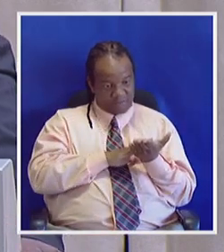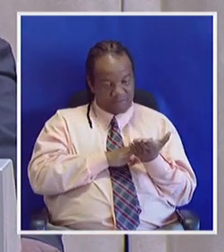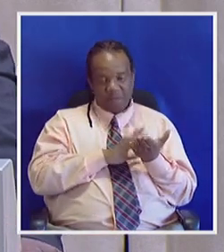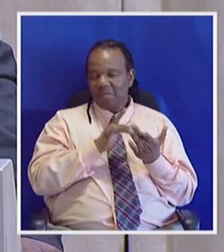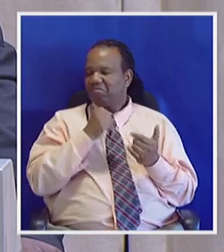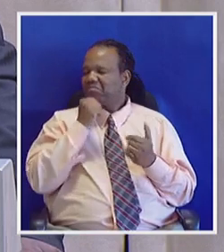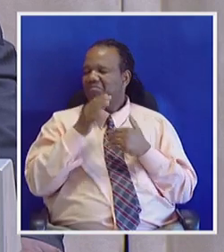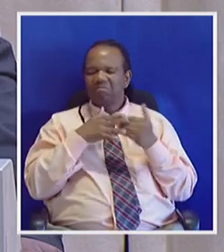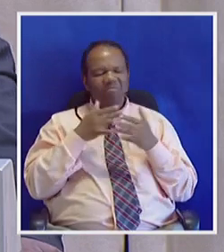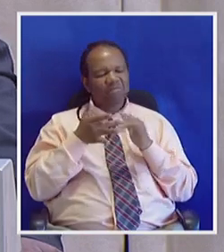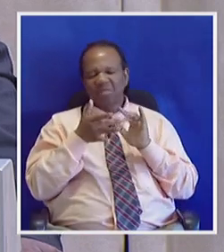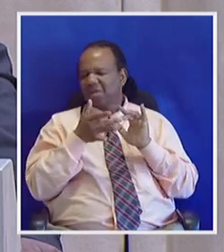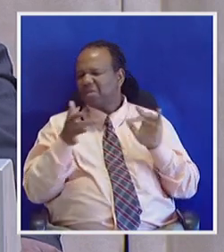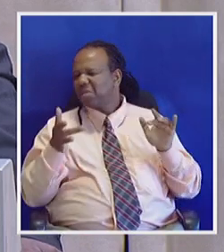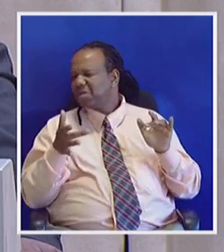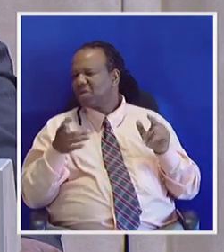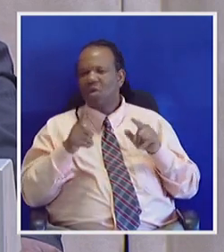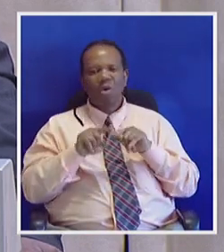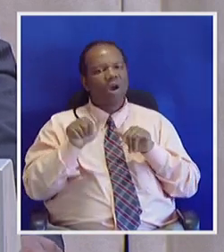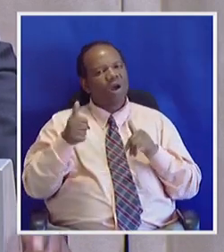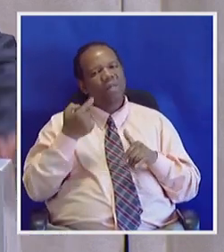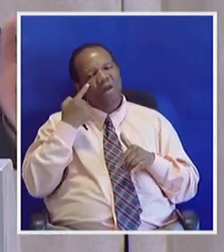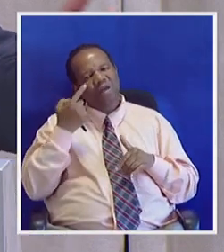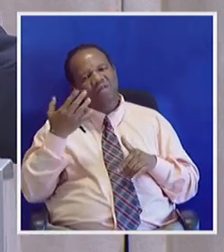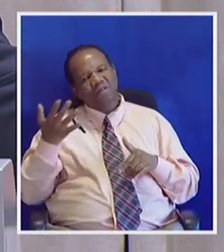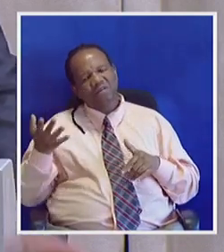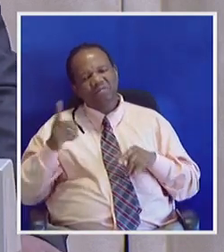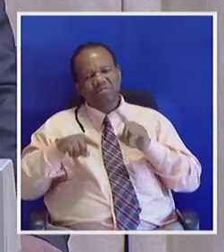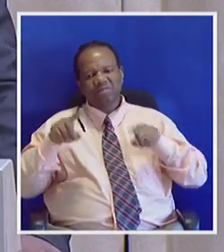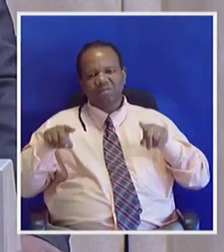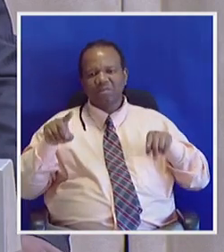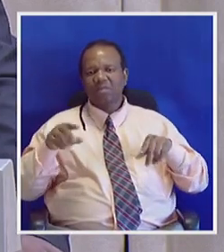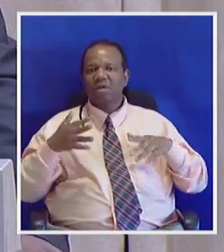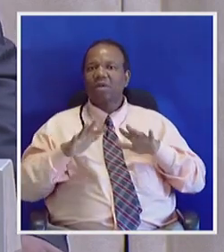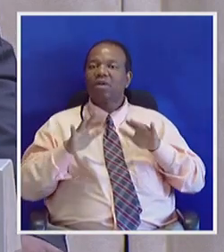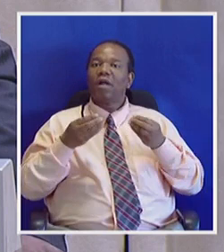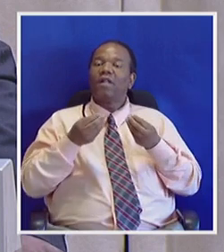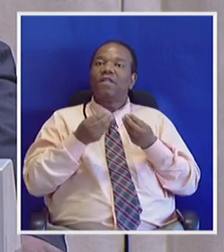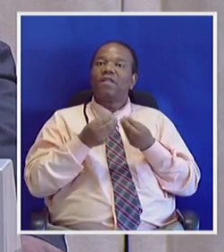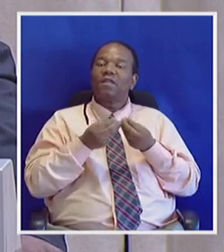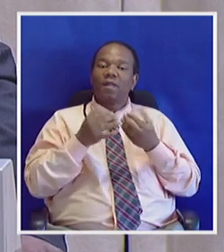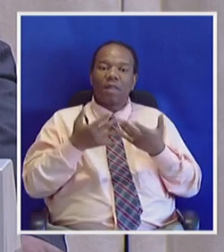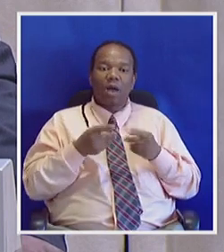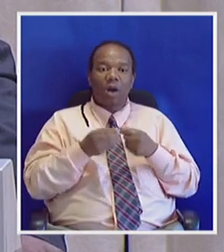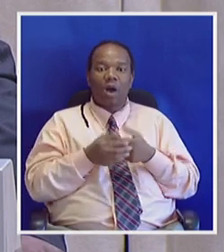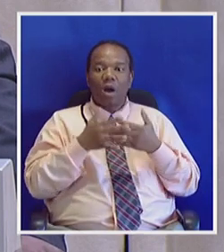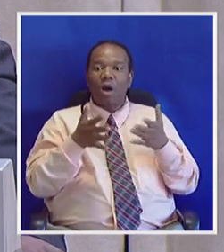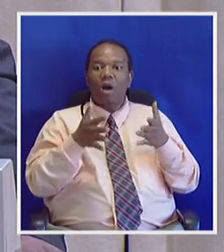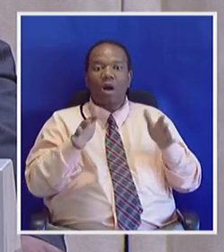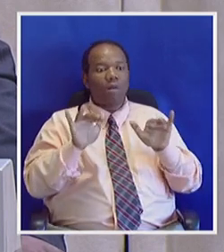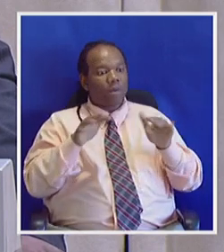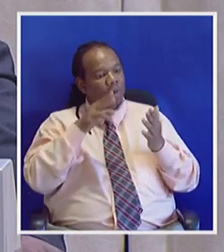emails, be it other forms of evidence, and many of these things have been spilling out into the open. Those are